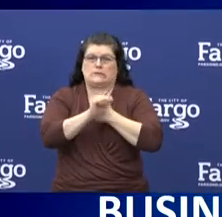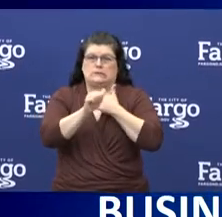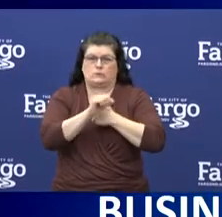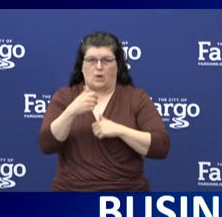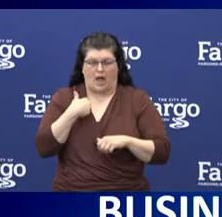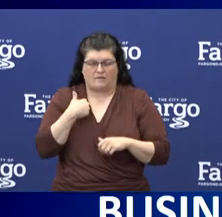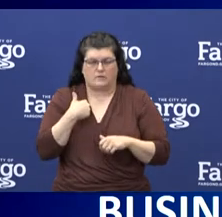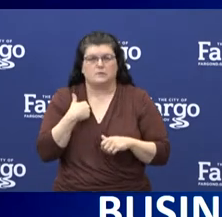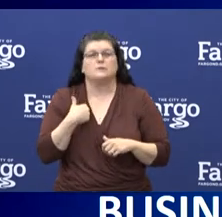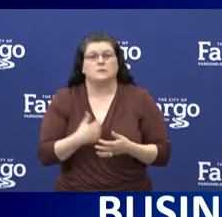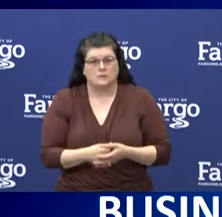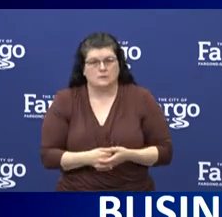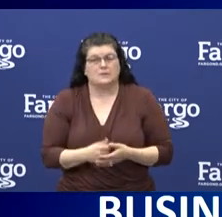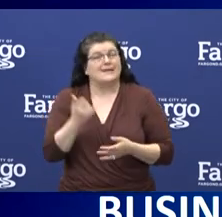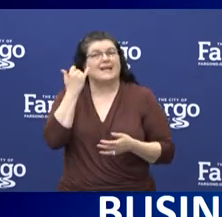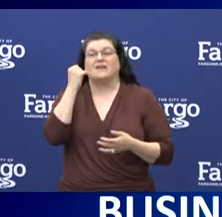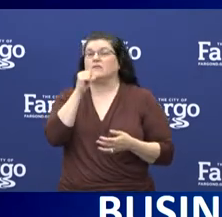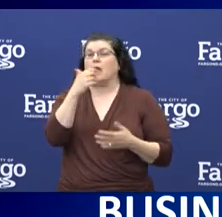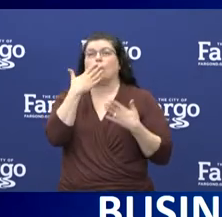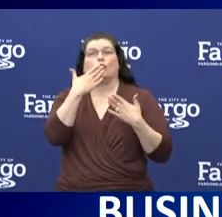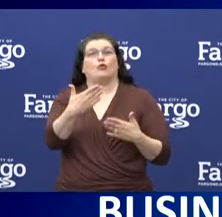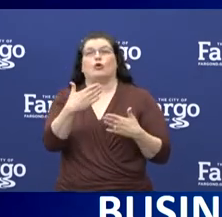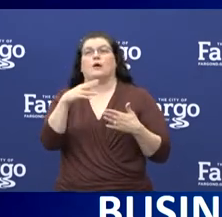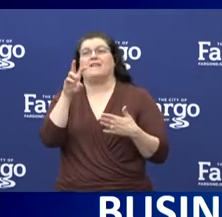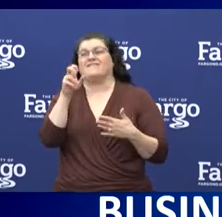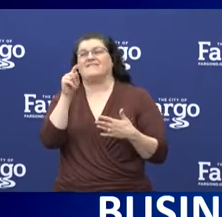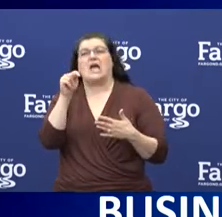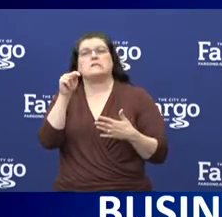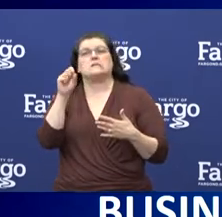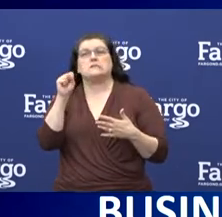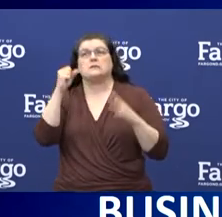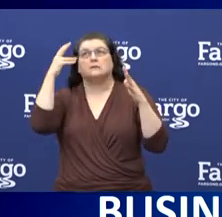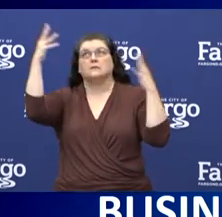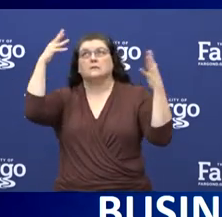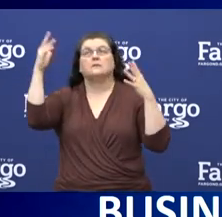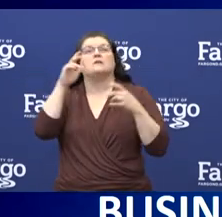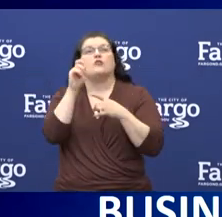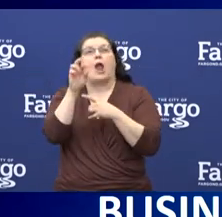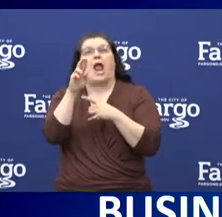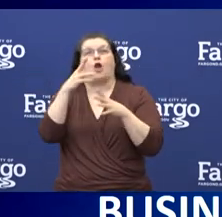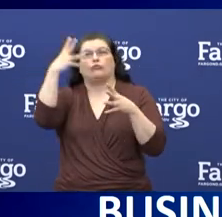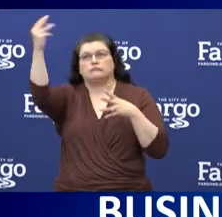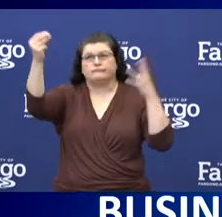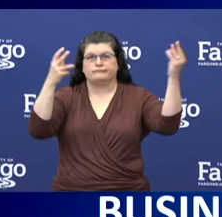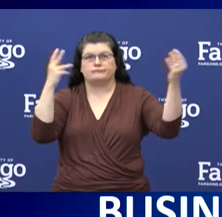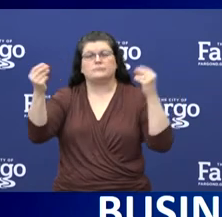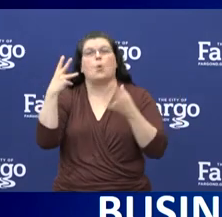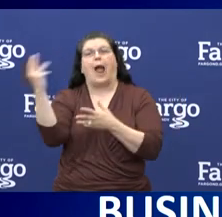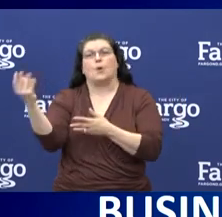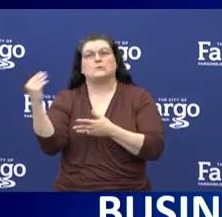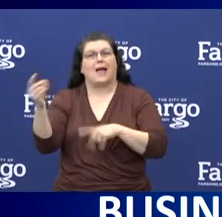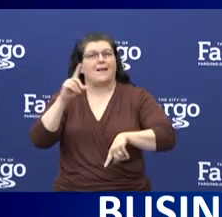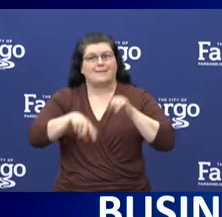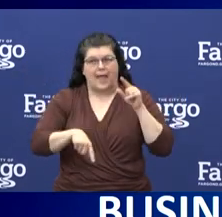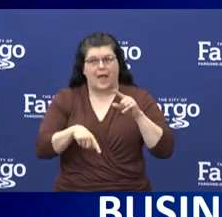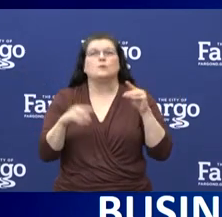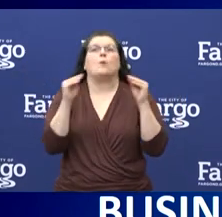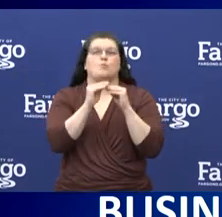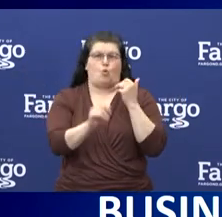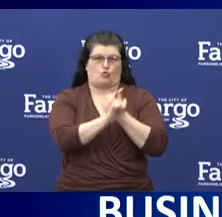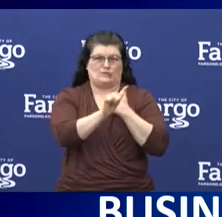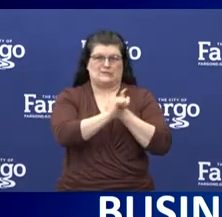don't have really good ventilation or have ability to open windows or doors to the outside, that also makes your business more of a